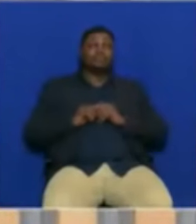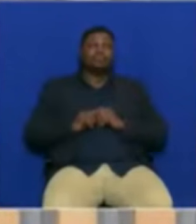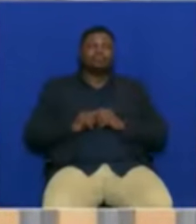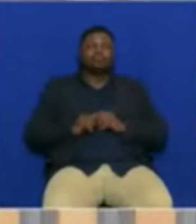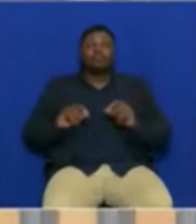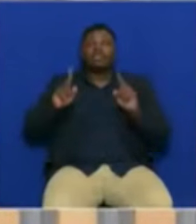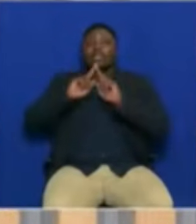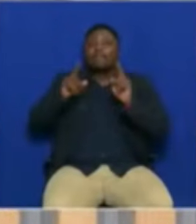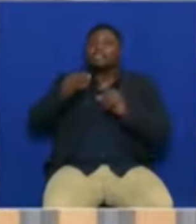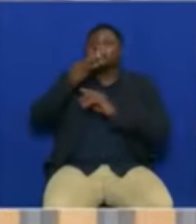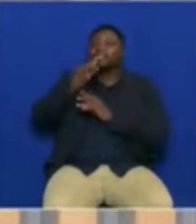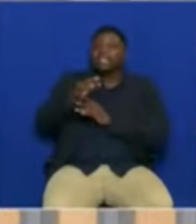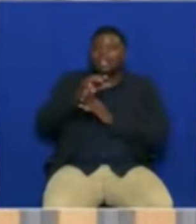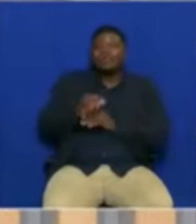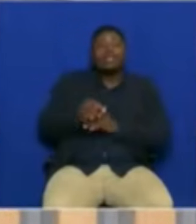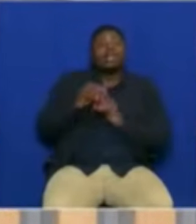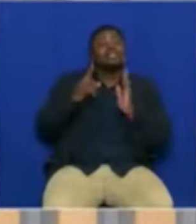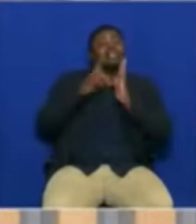it says